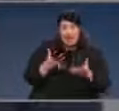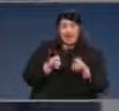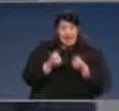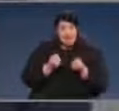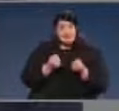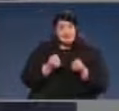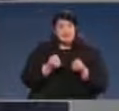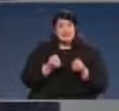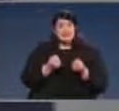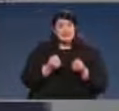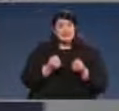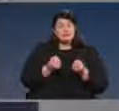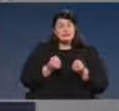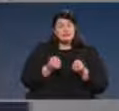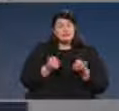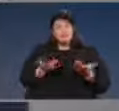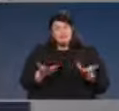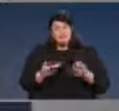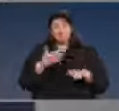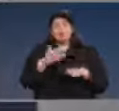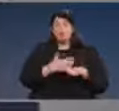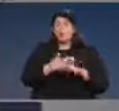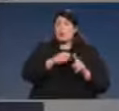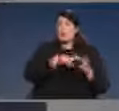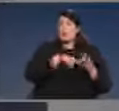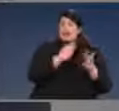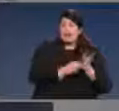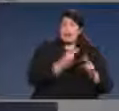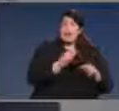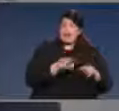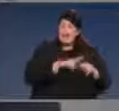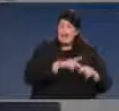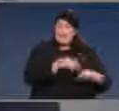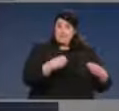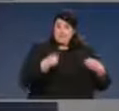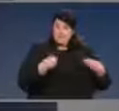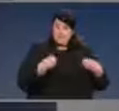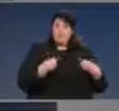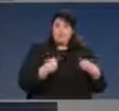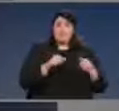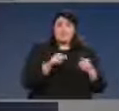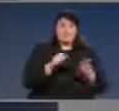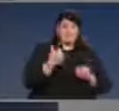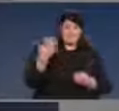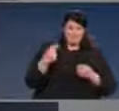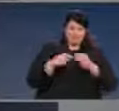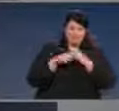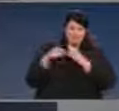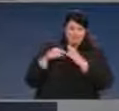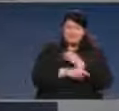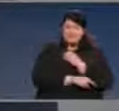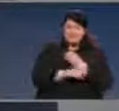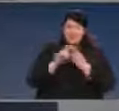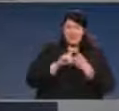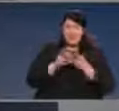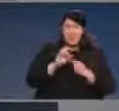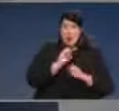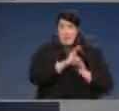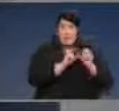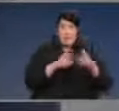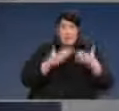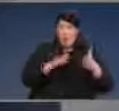running. And JobKeeper is intended to be there for those businesses who have had a sustained fall in revenues as a result of